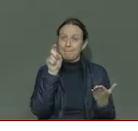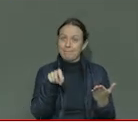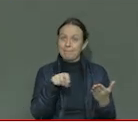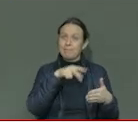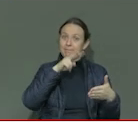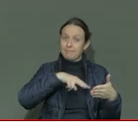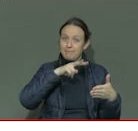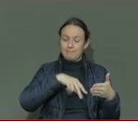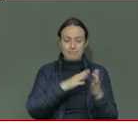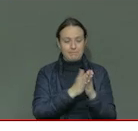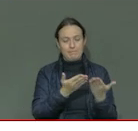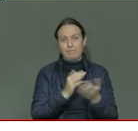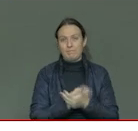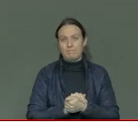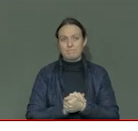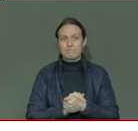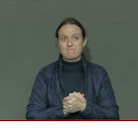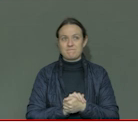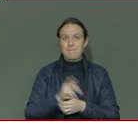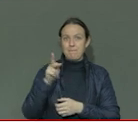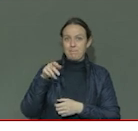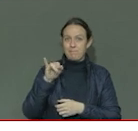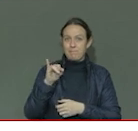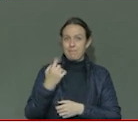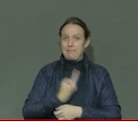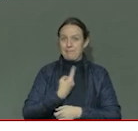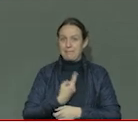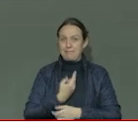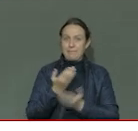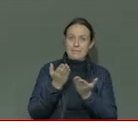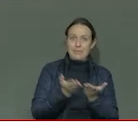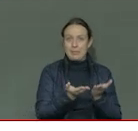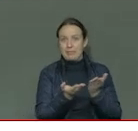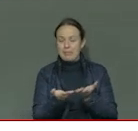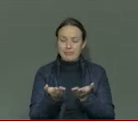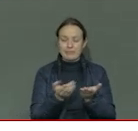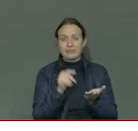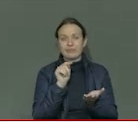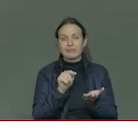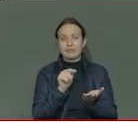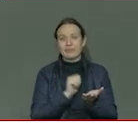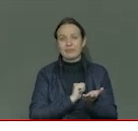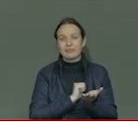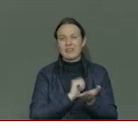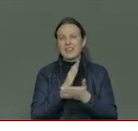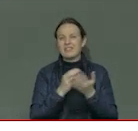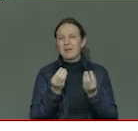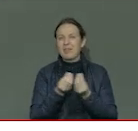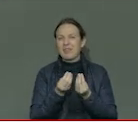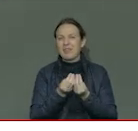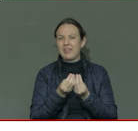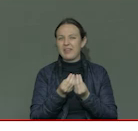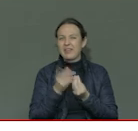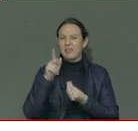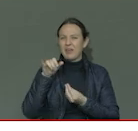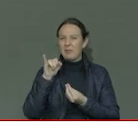Life of Pi again. Okay, so Pi is alone on the lifeboat with the adult. What's some of the things that you need to realize about